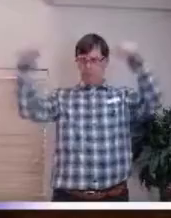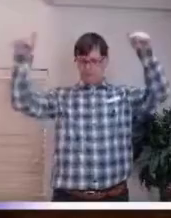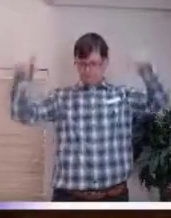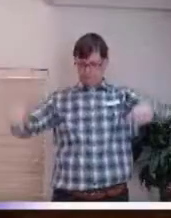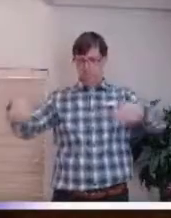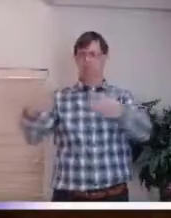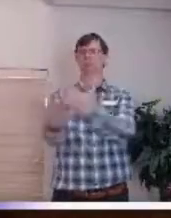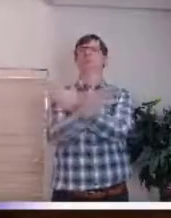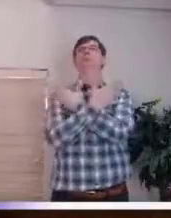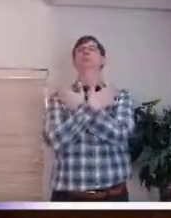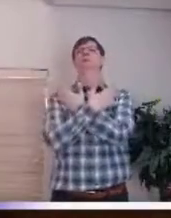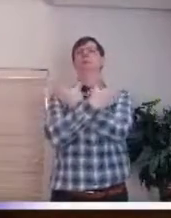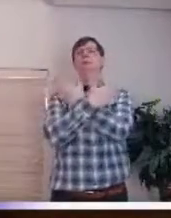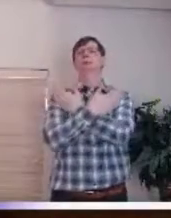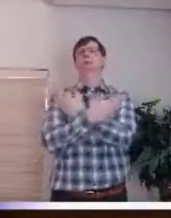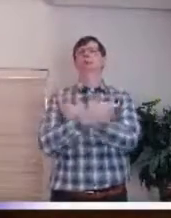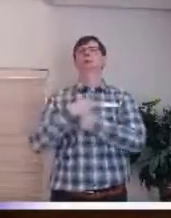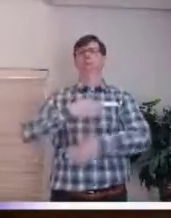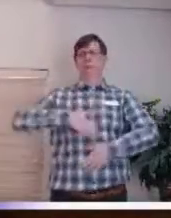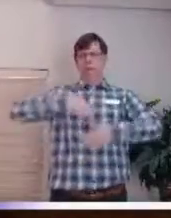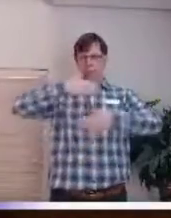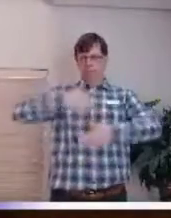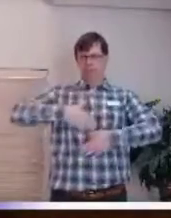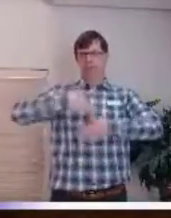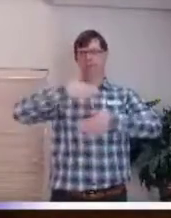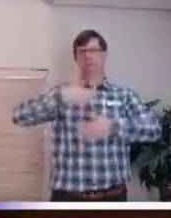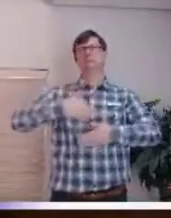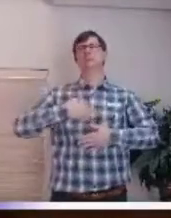love, of joy,